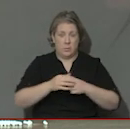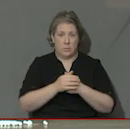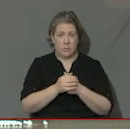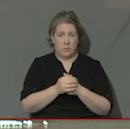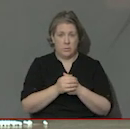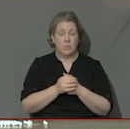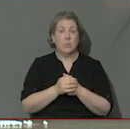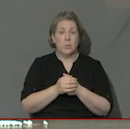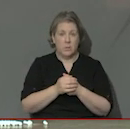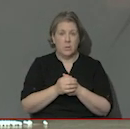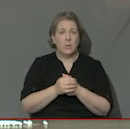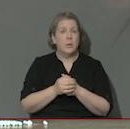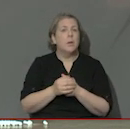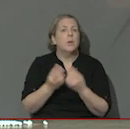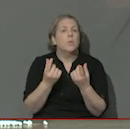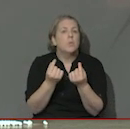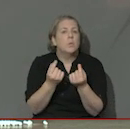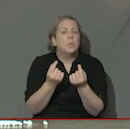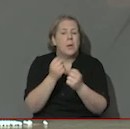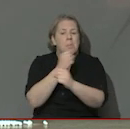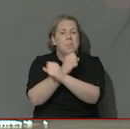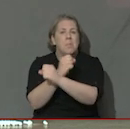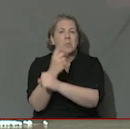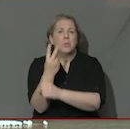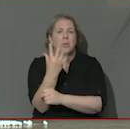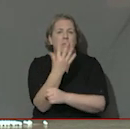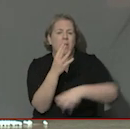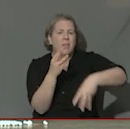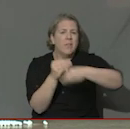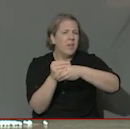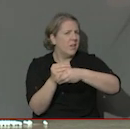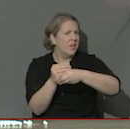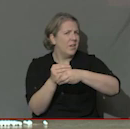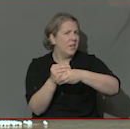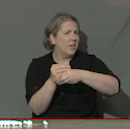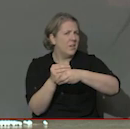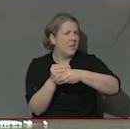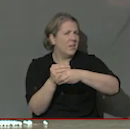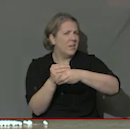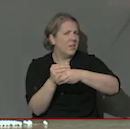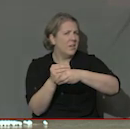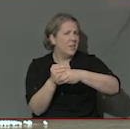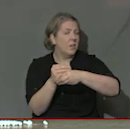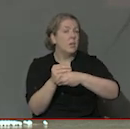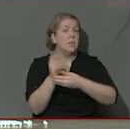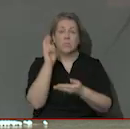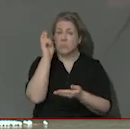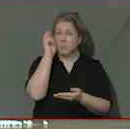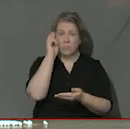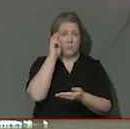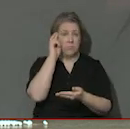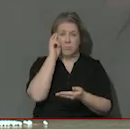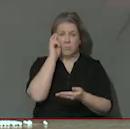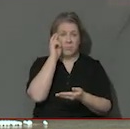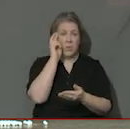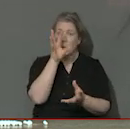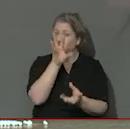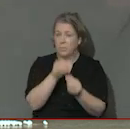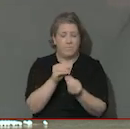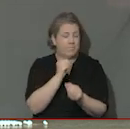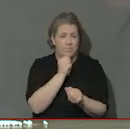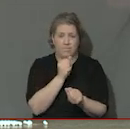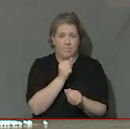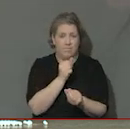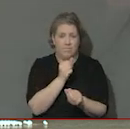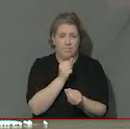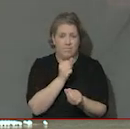learners do? They multiply by 25% and add that. So remember, this is not your total. So